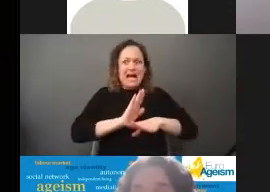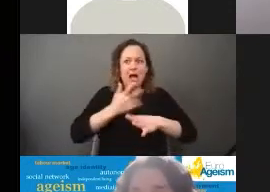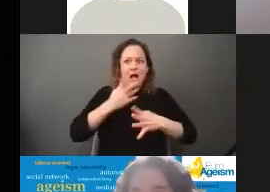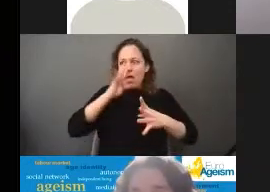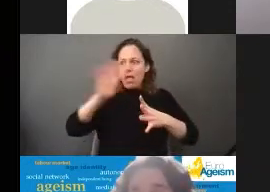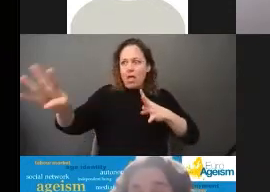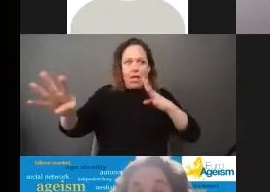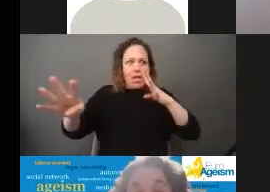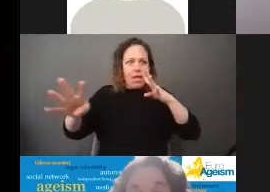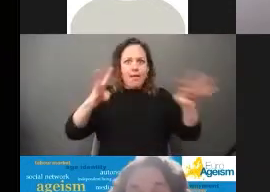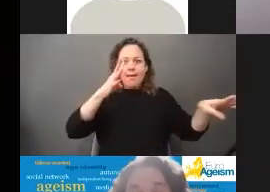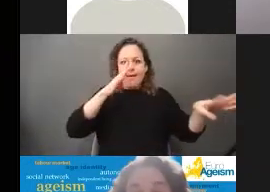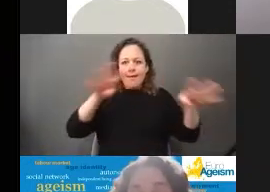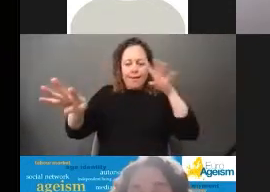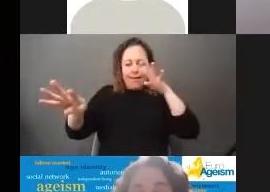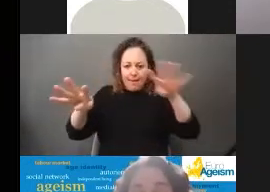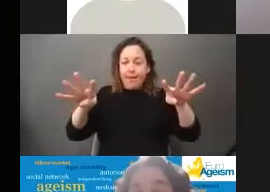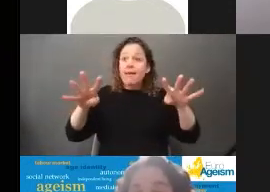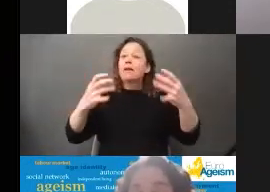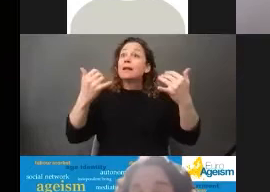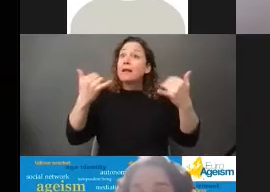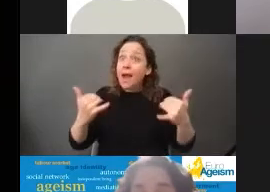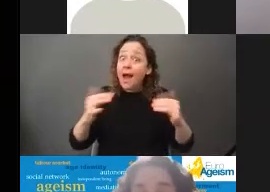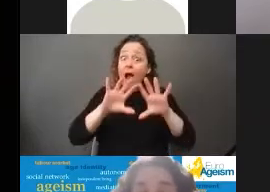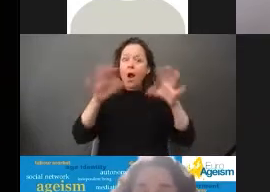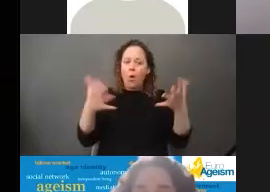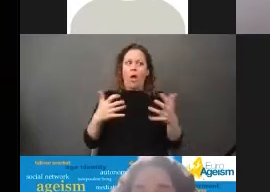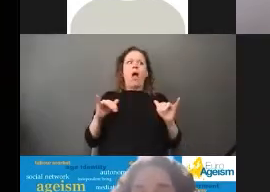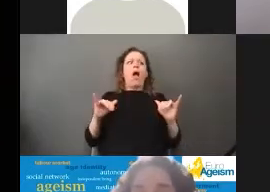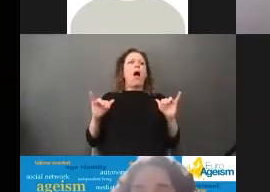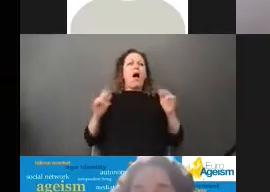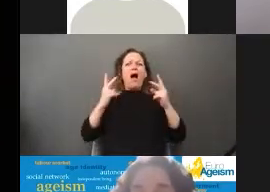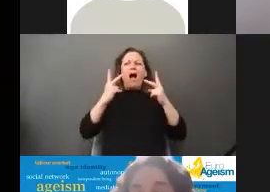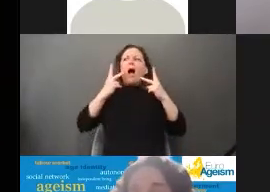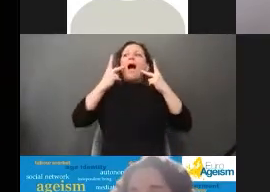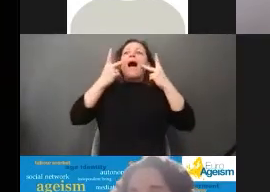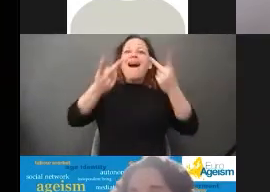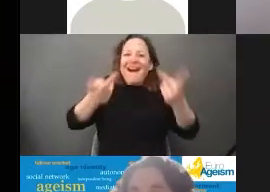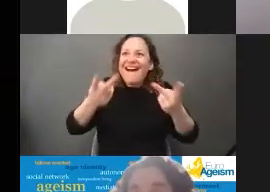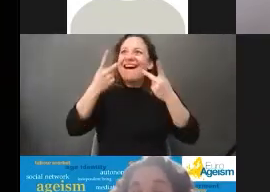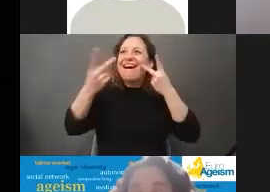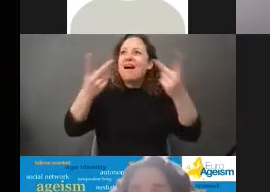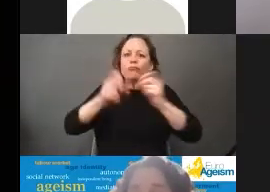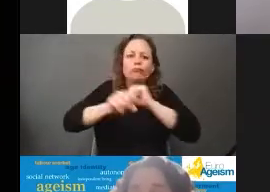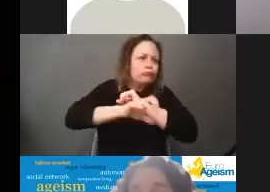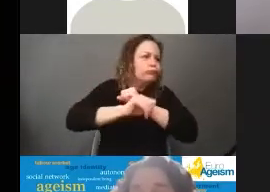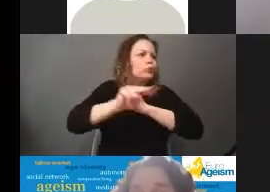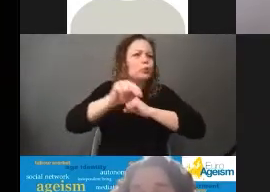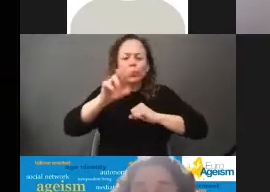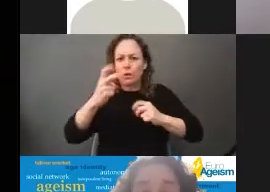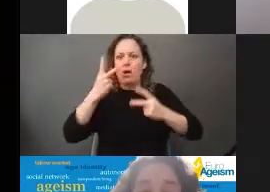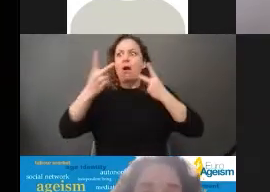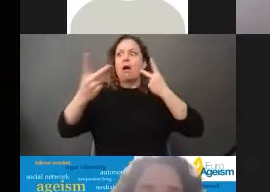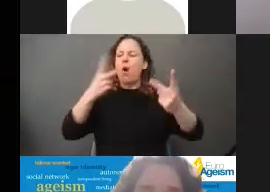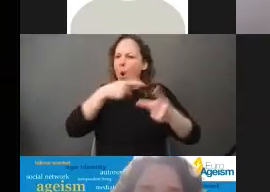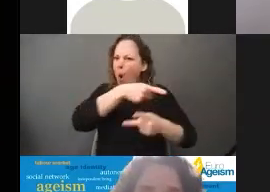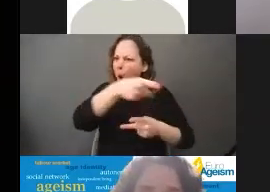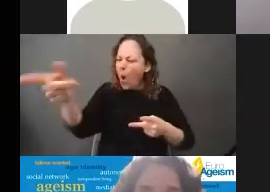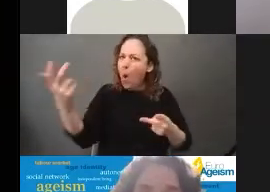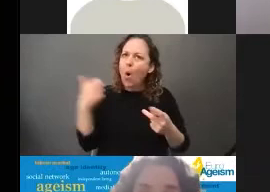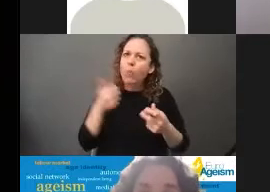become apparent because these settings had to deal with limited workforce and limited person protective